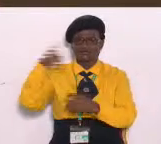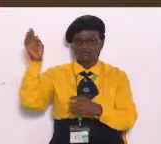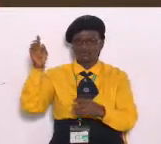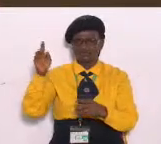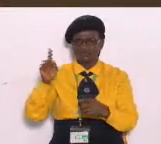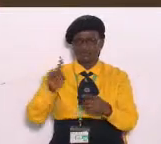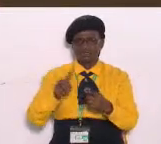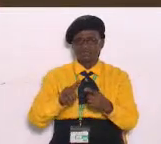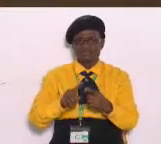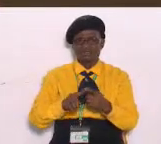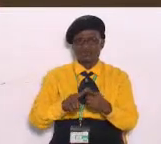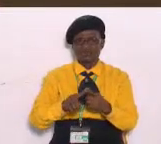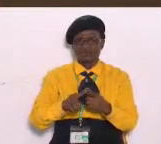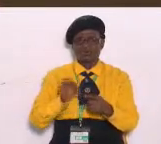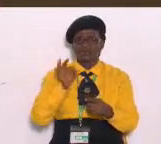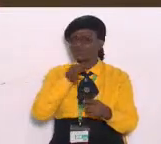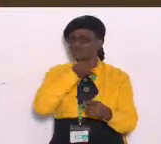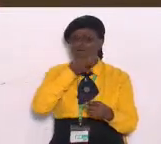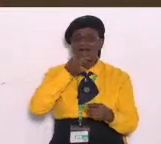to farm